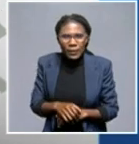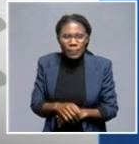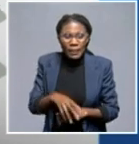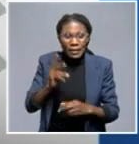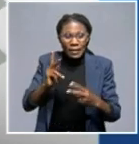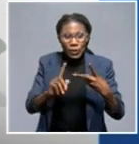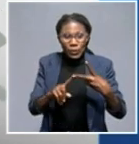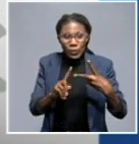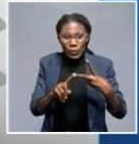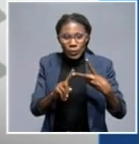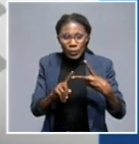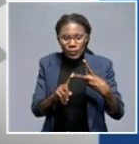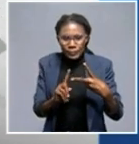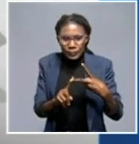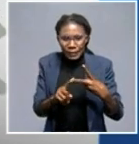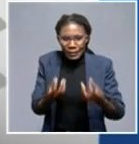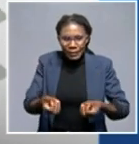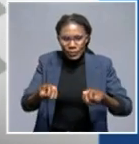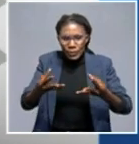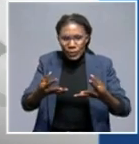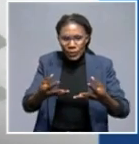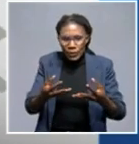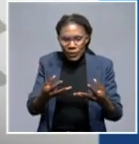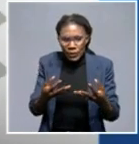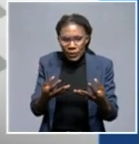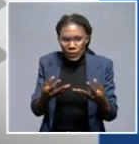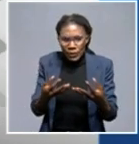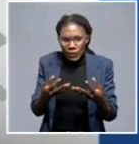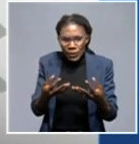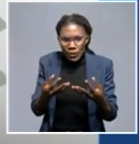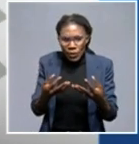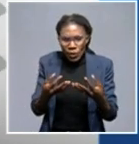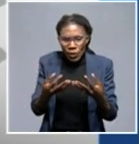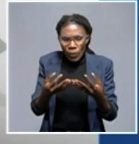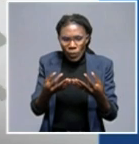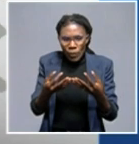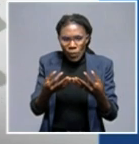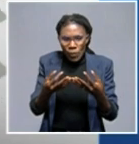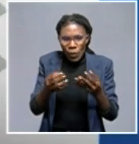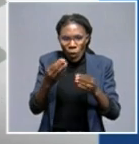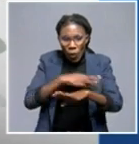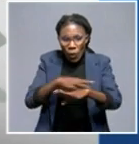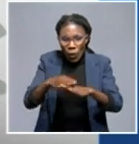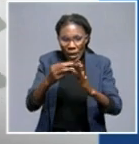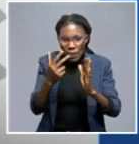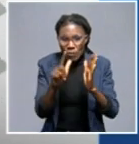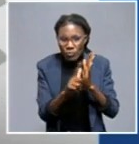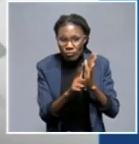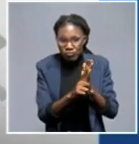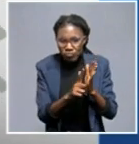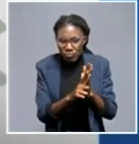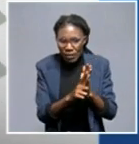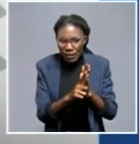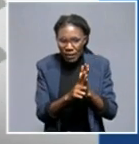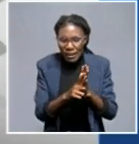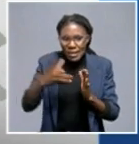Furthermore, it's providing a legal framework for Namibia to